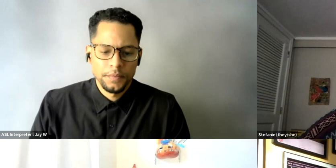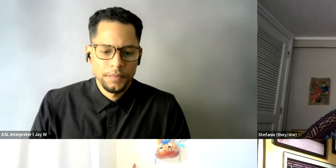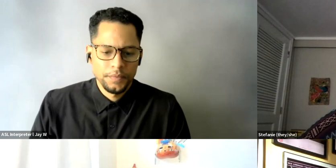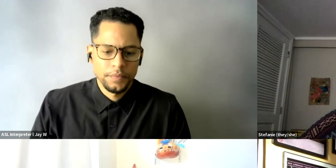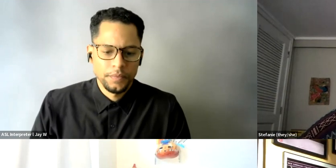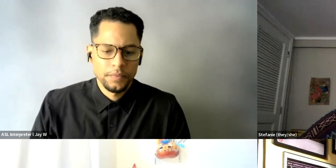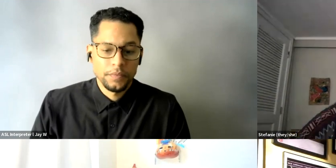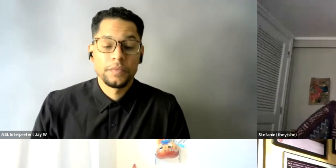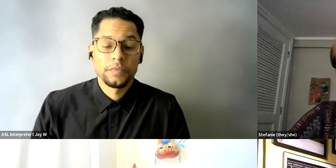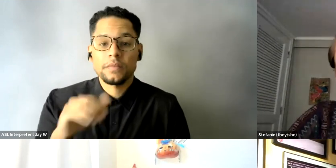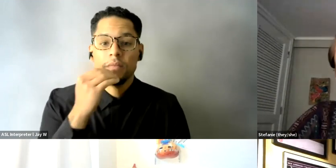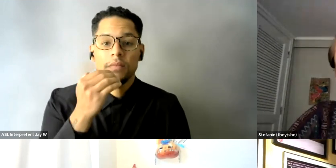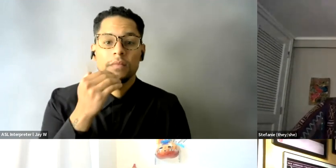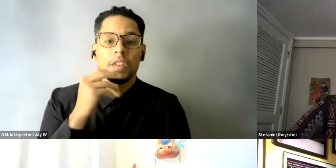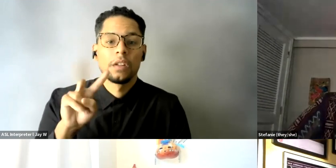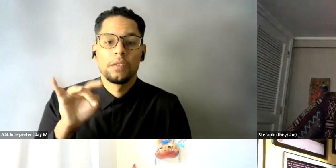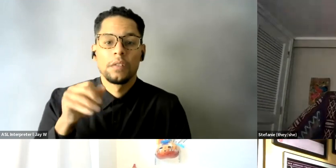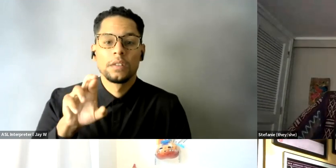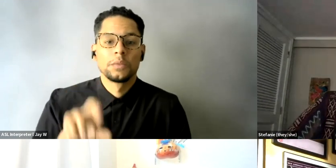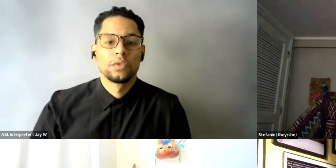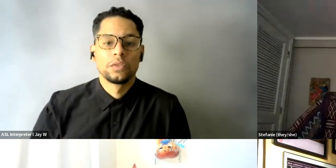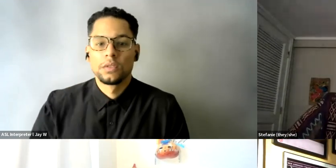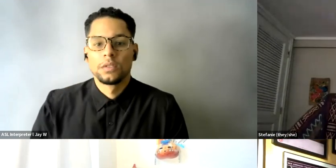Thank you, Vesper.